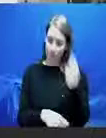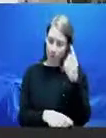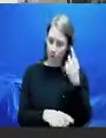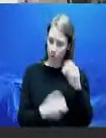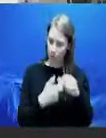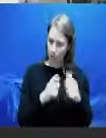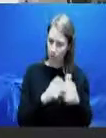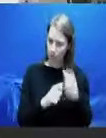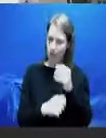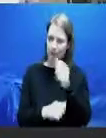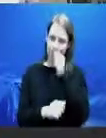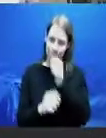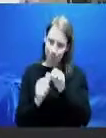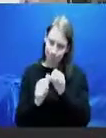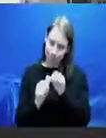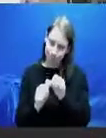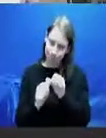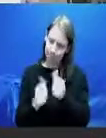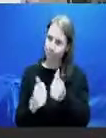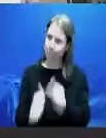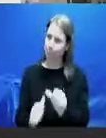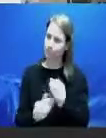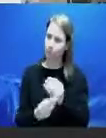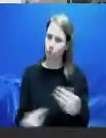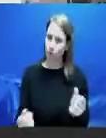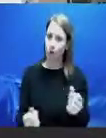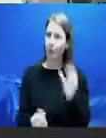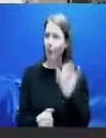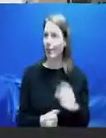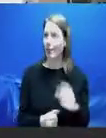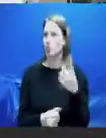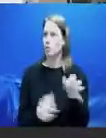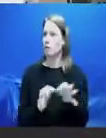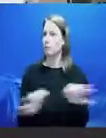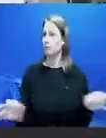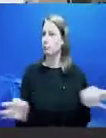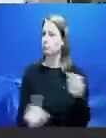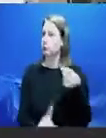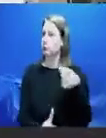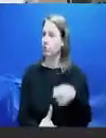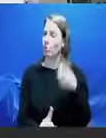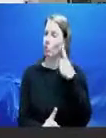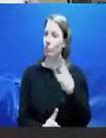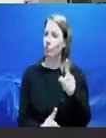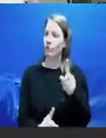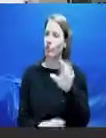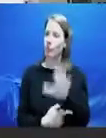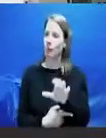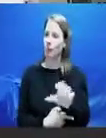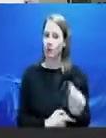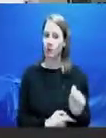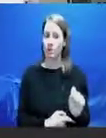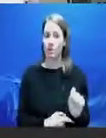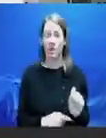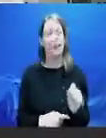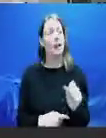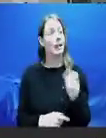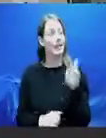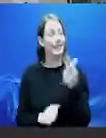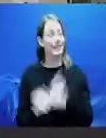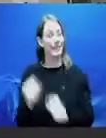standards for mathematical practice, which top the Common Core state standards for mathematics and appear at the top of each chapter that